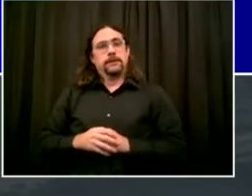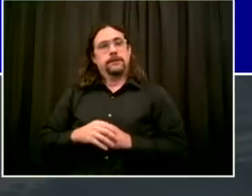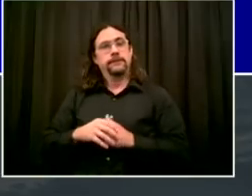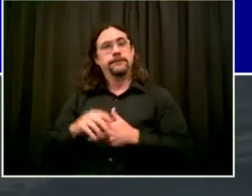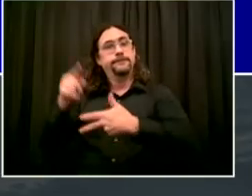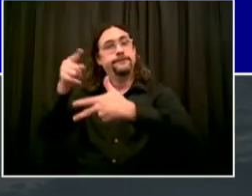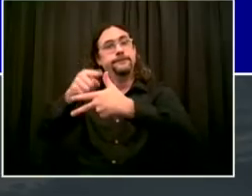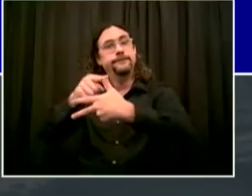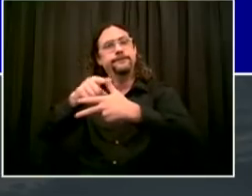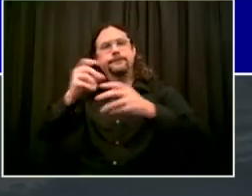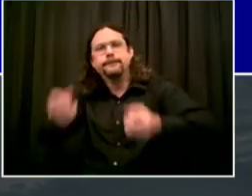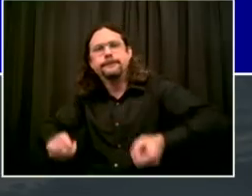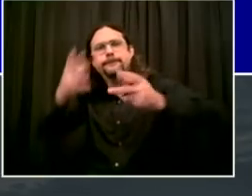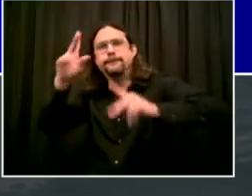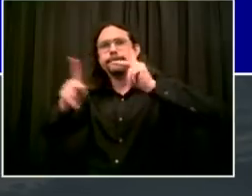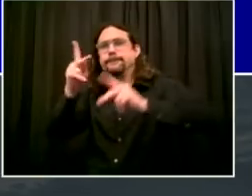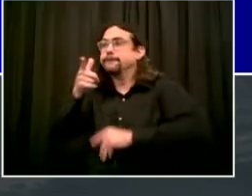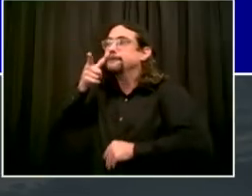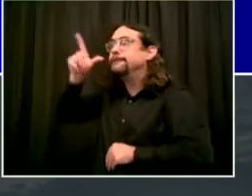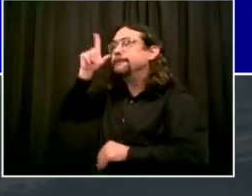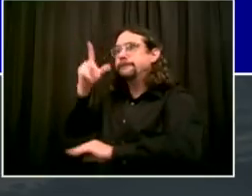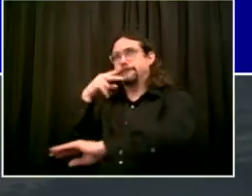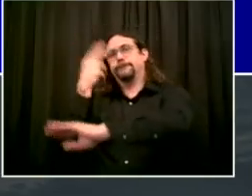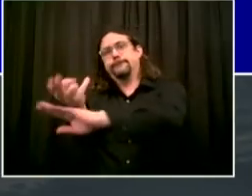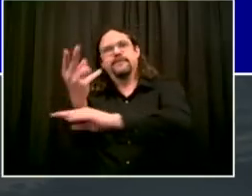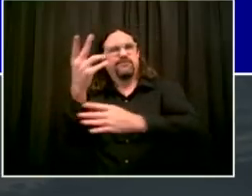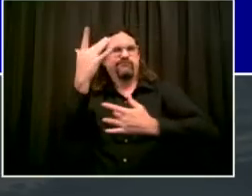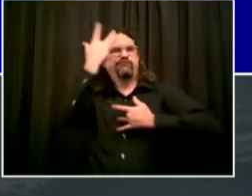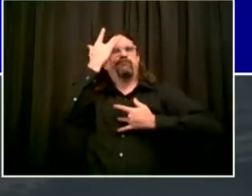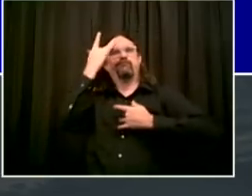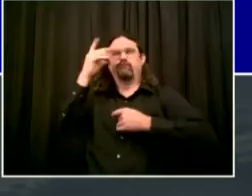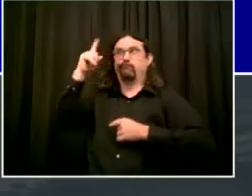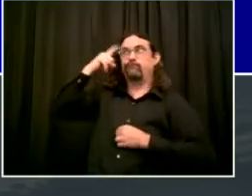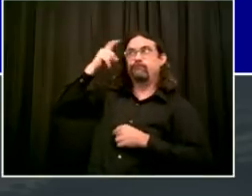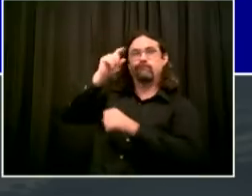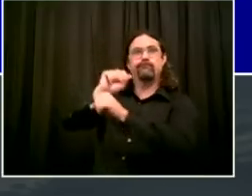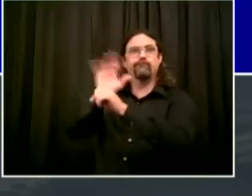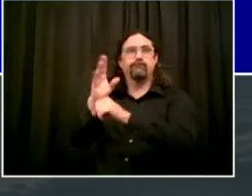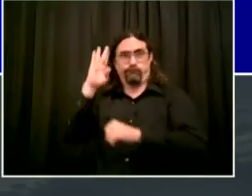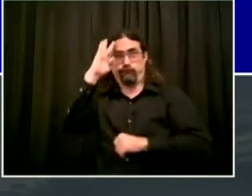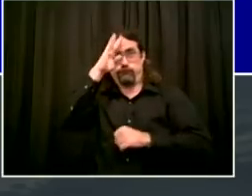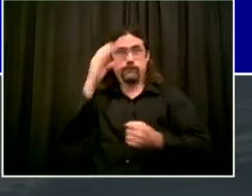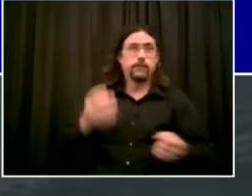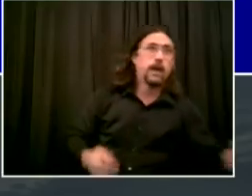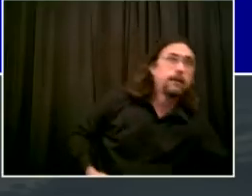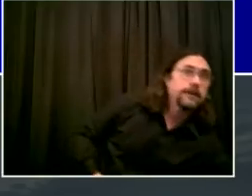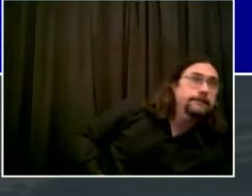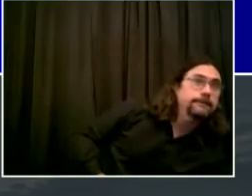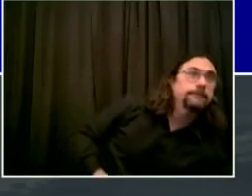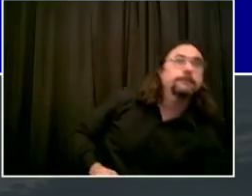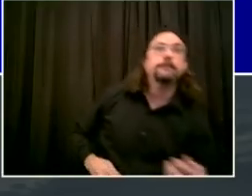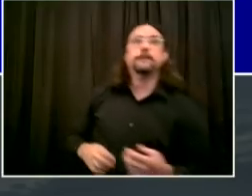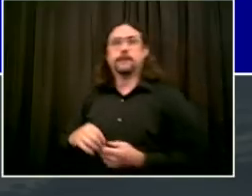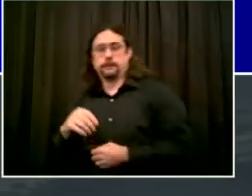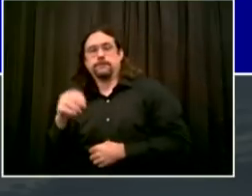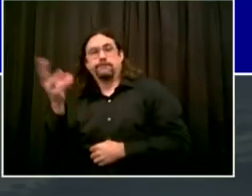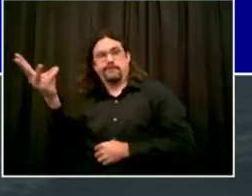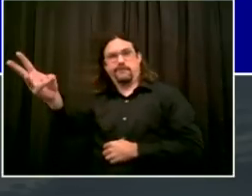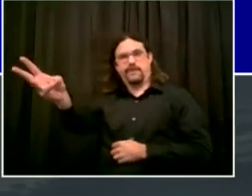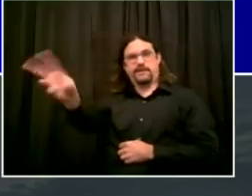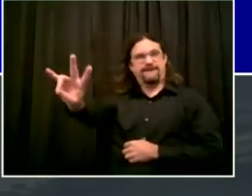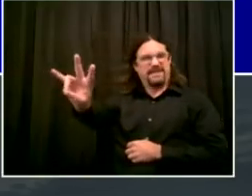Today's report, 67 patients. Number two, daily number of people in health and hospitals ICUs. Threshold 375. Today's